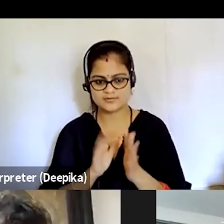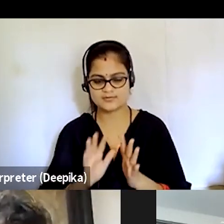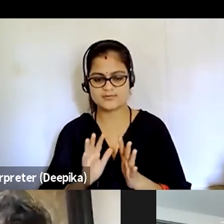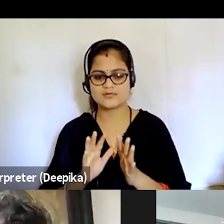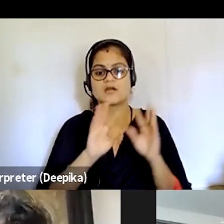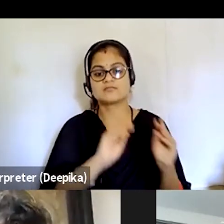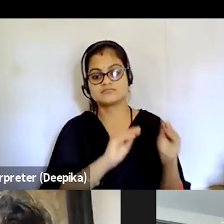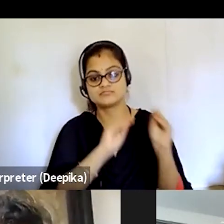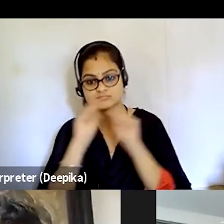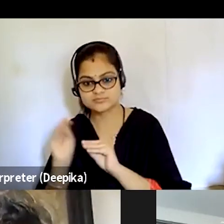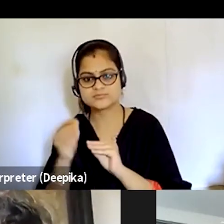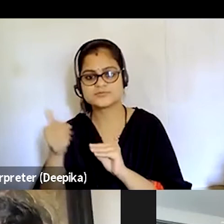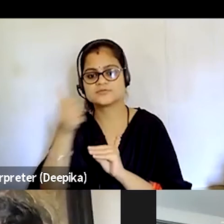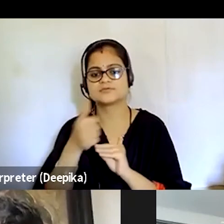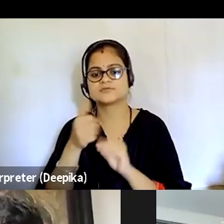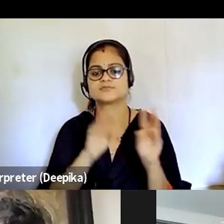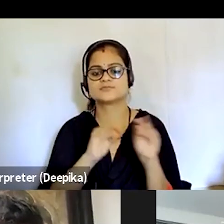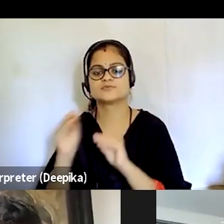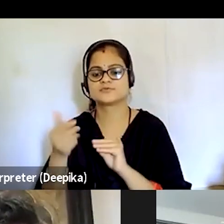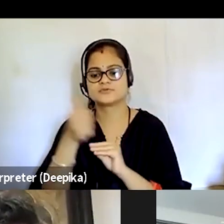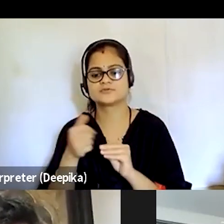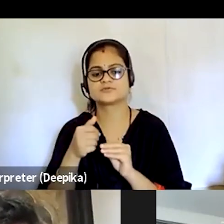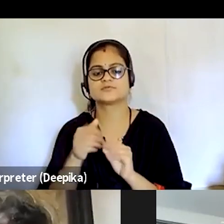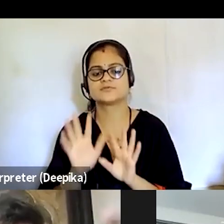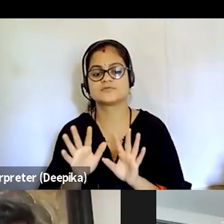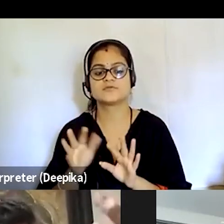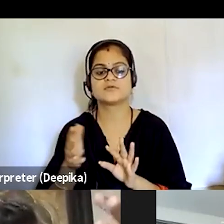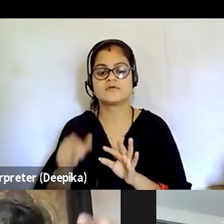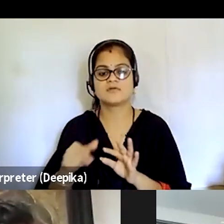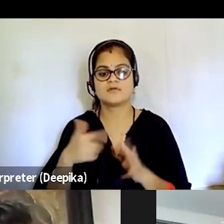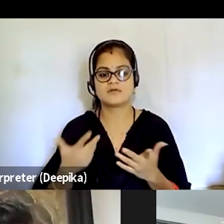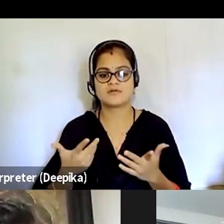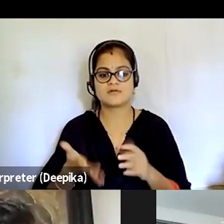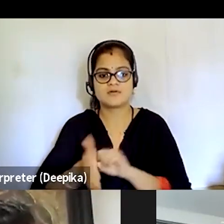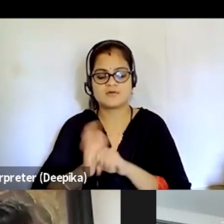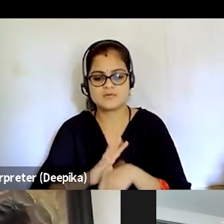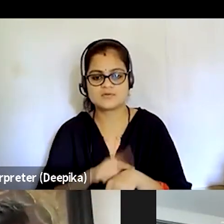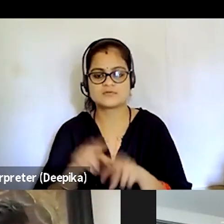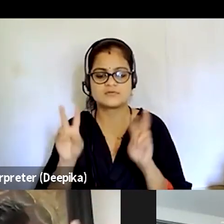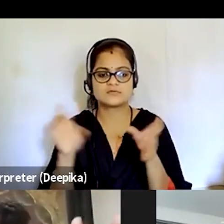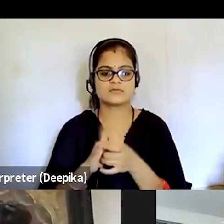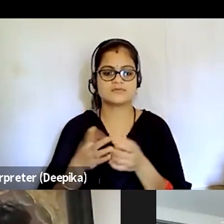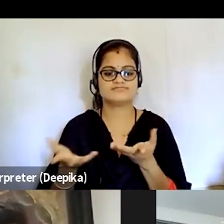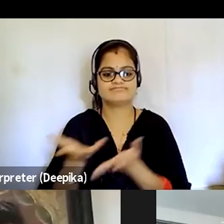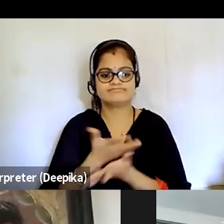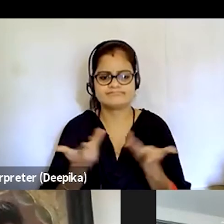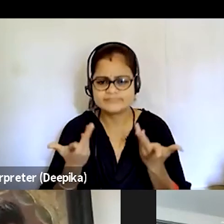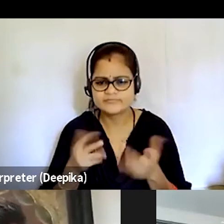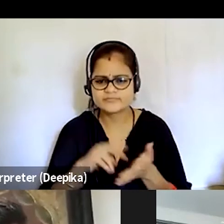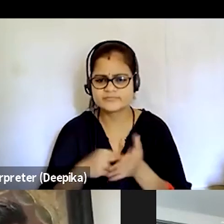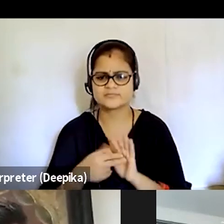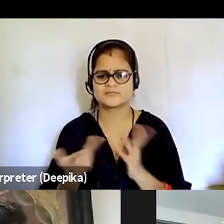postpone the next 6 because they said, I mean, they were talking about this thing called COVID, and nobody knew what it was.